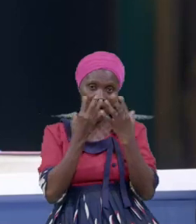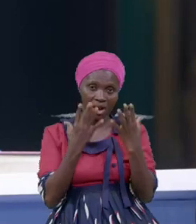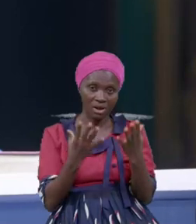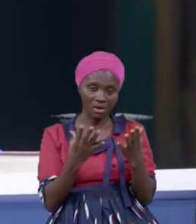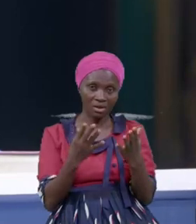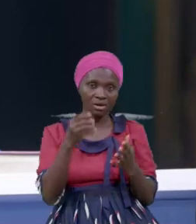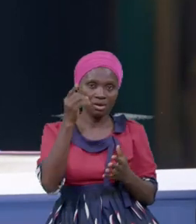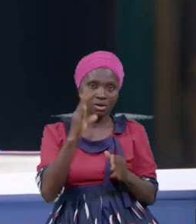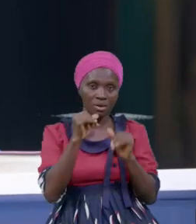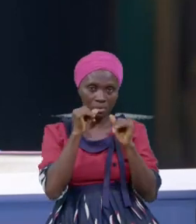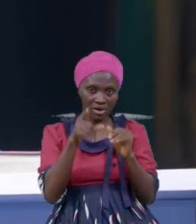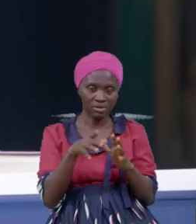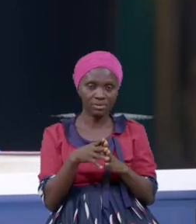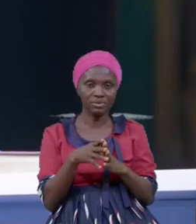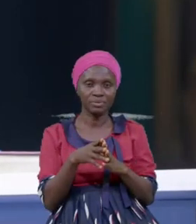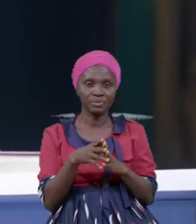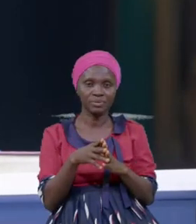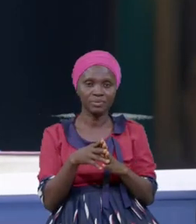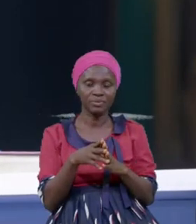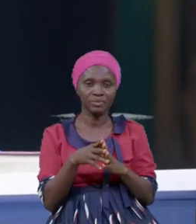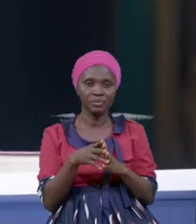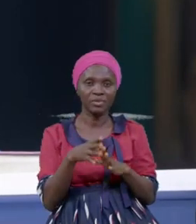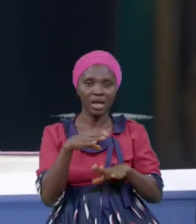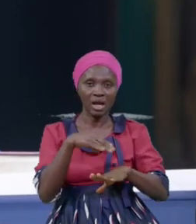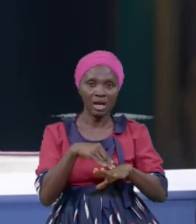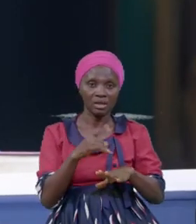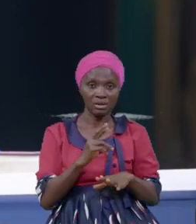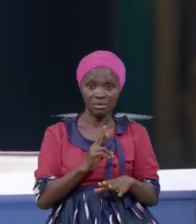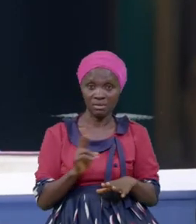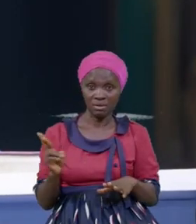At the right-hand side